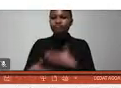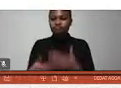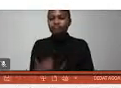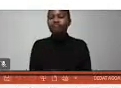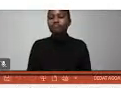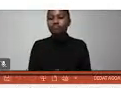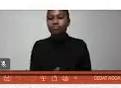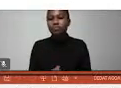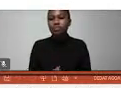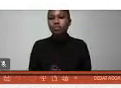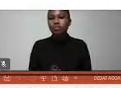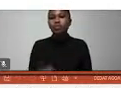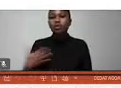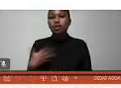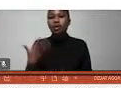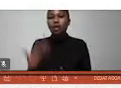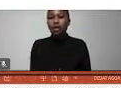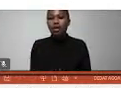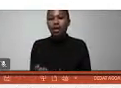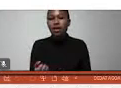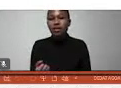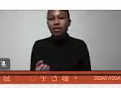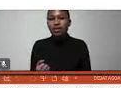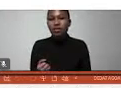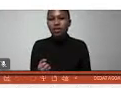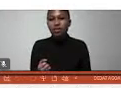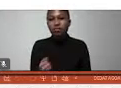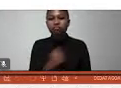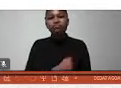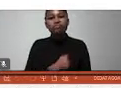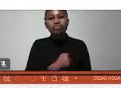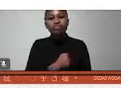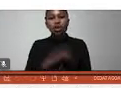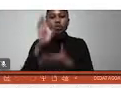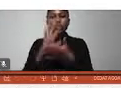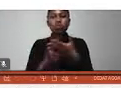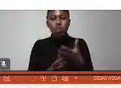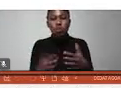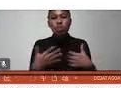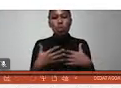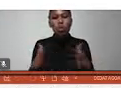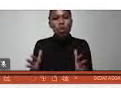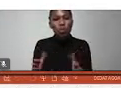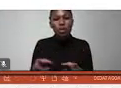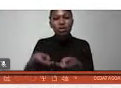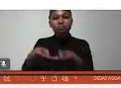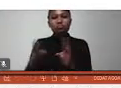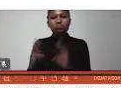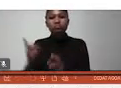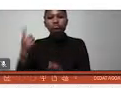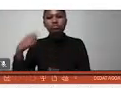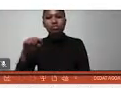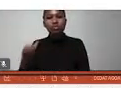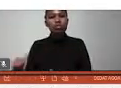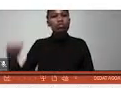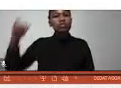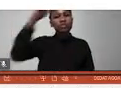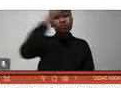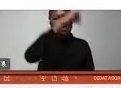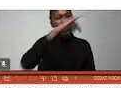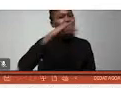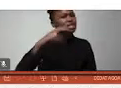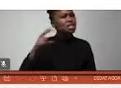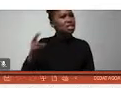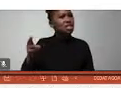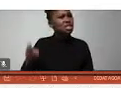so we've had such a success story on opening routes, flight routes, both for commercial flights, for trade, and